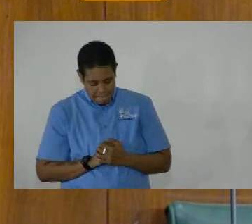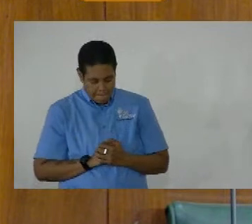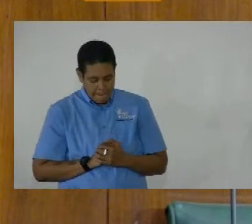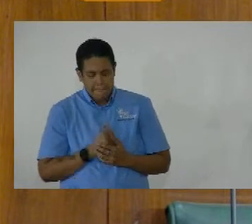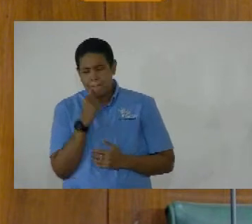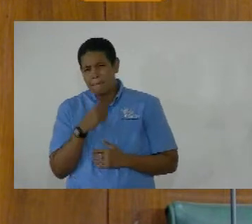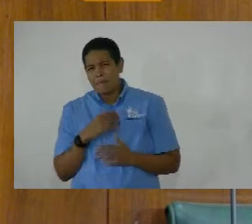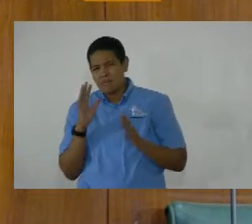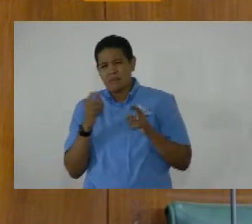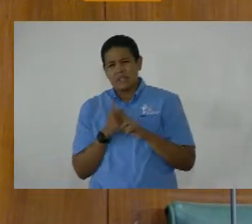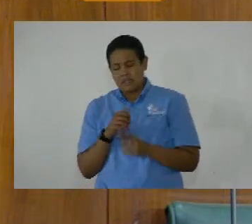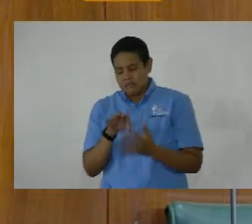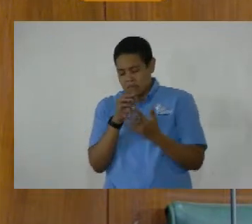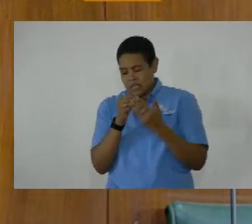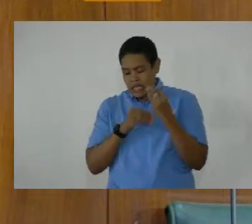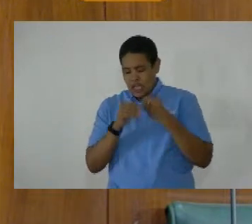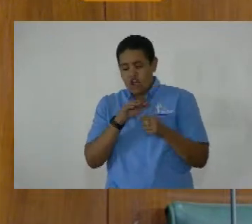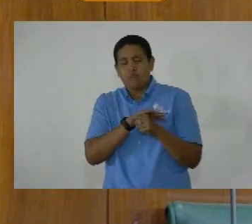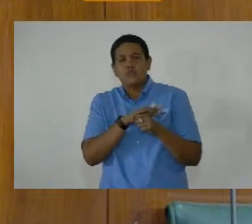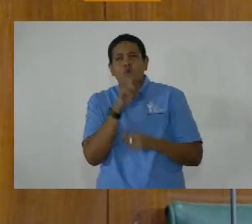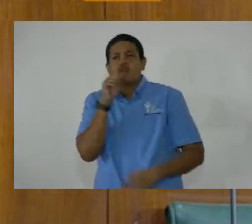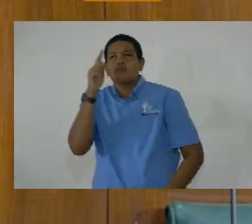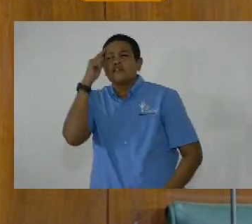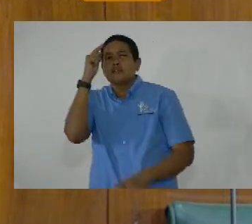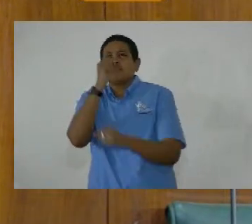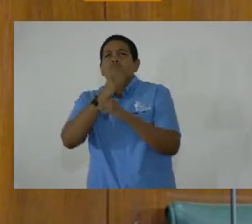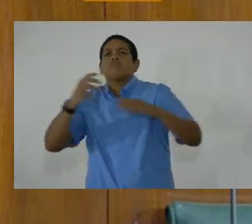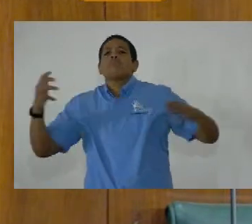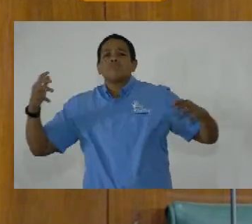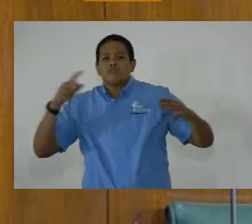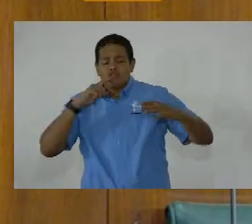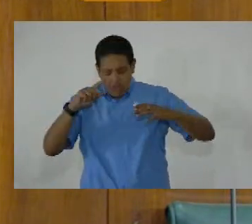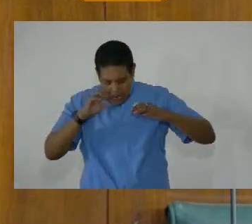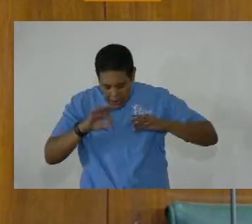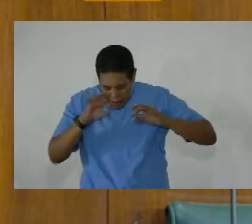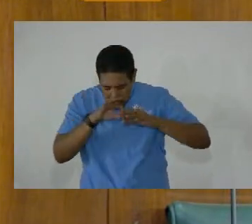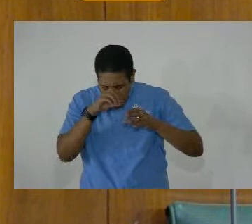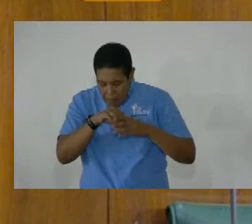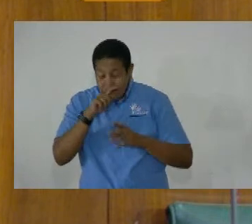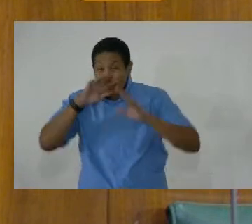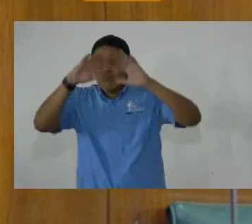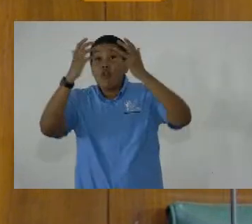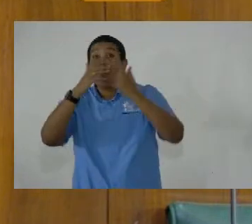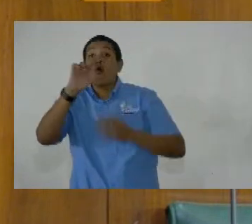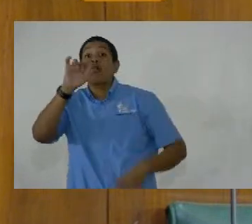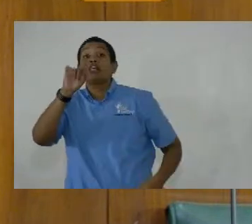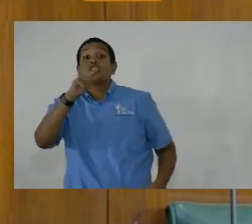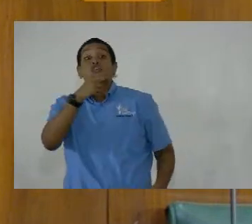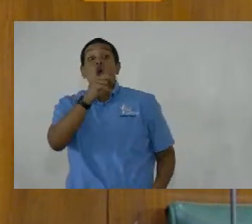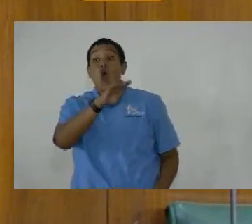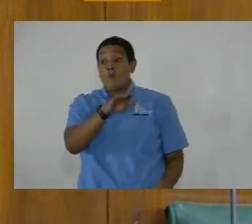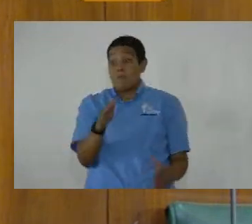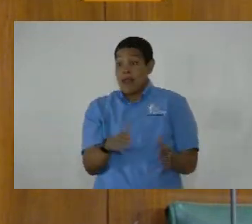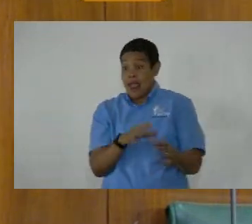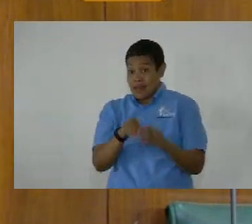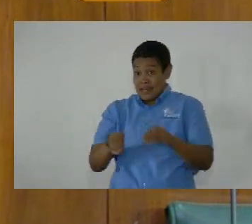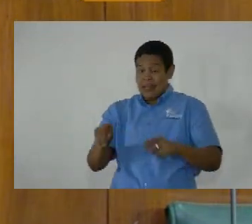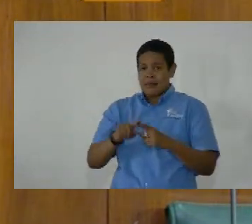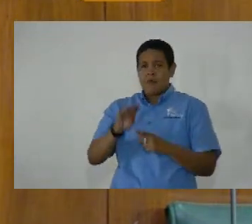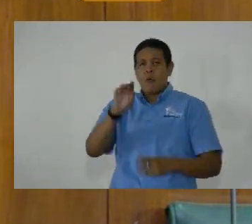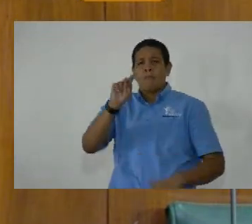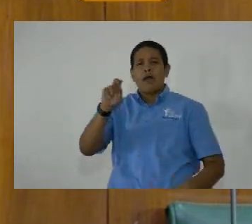Madam Speaker, the special economic zone was conceived as a key part of the Global Logistic Hub Initiative and Master